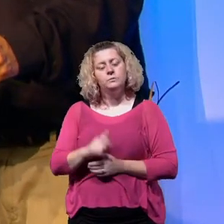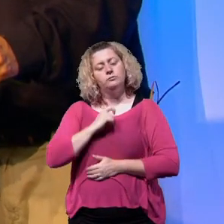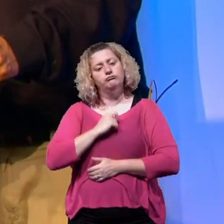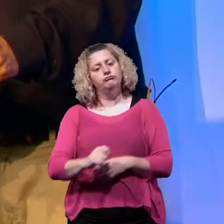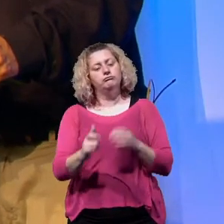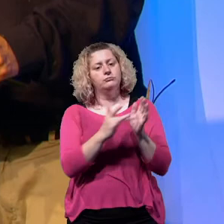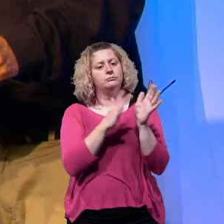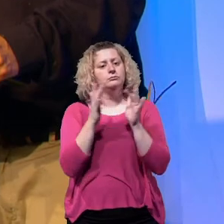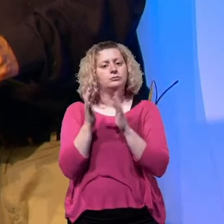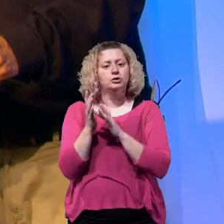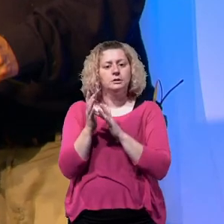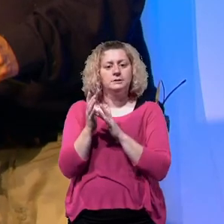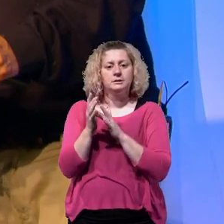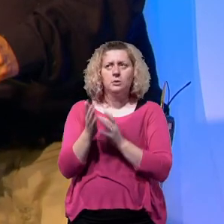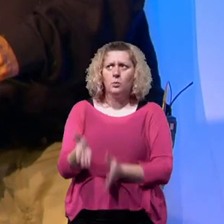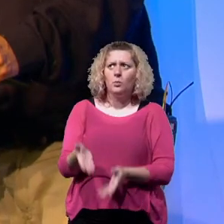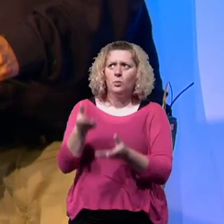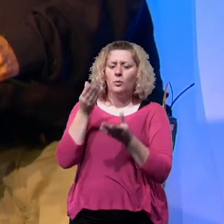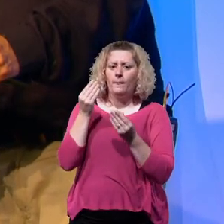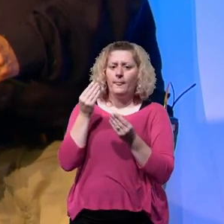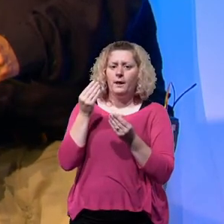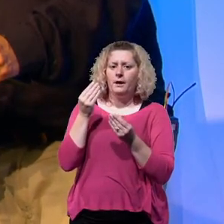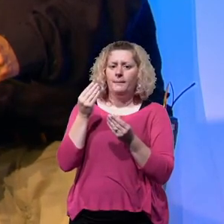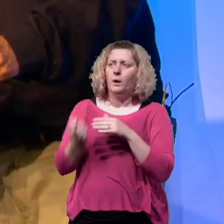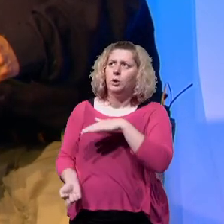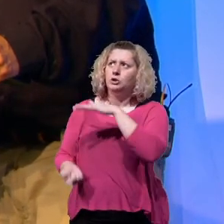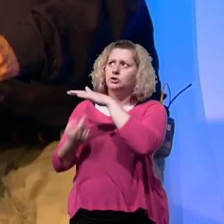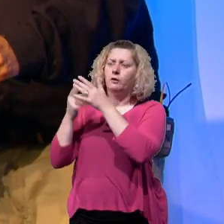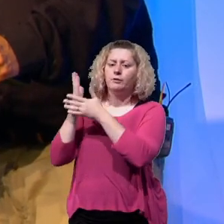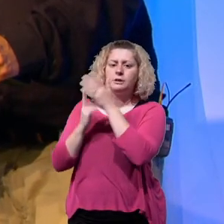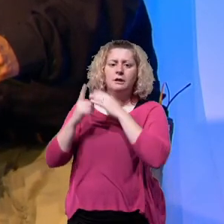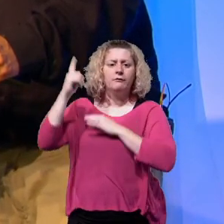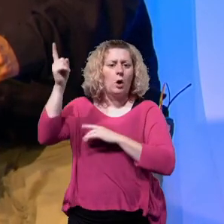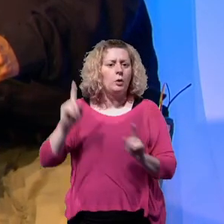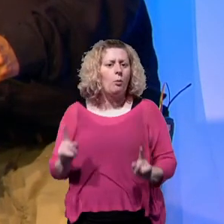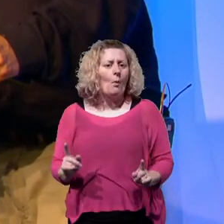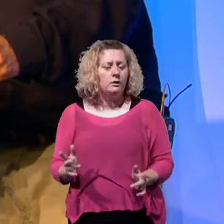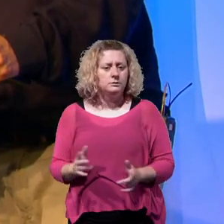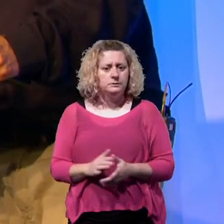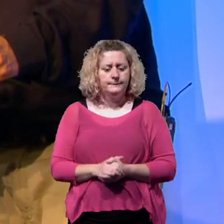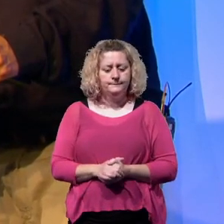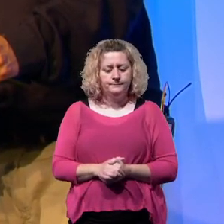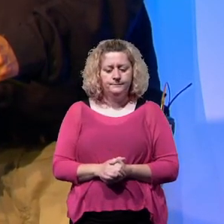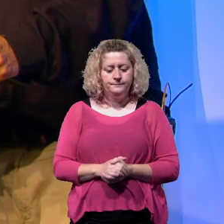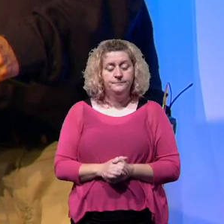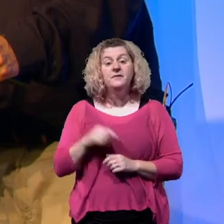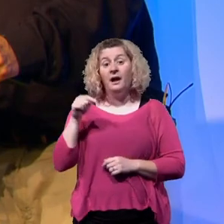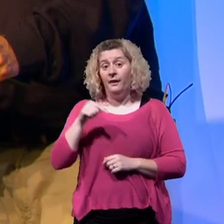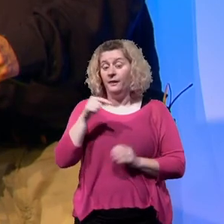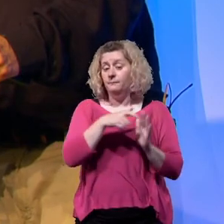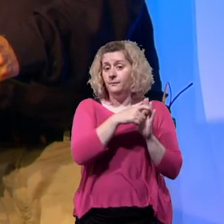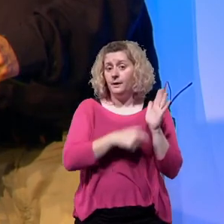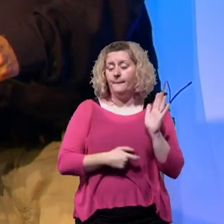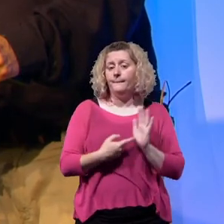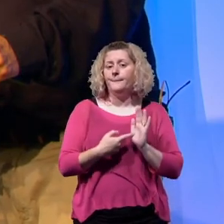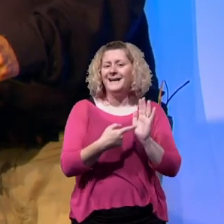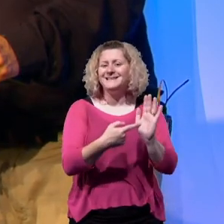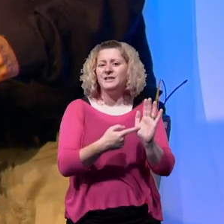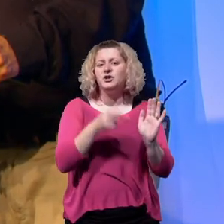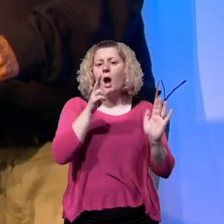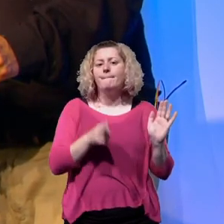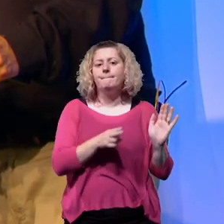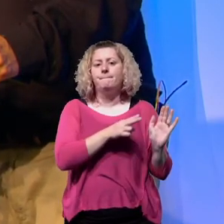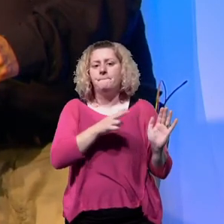What do we learn about the sovereignty of God here? By the way, this was the passage, wasn't it, that the Pope spoke on the first week of the